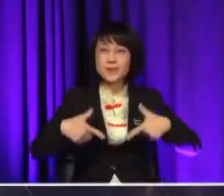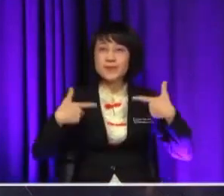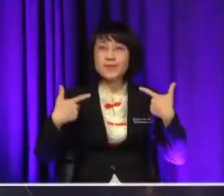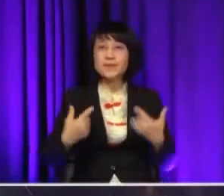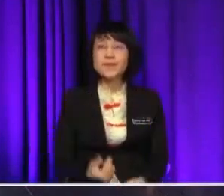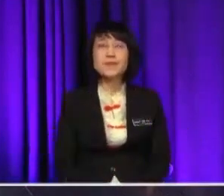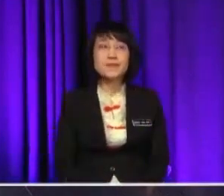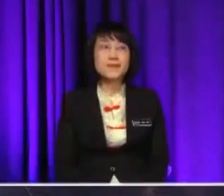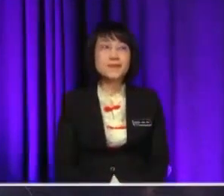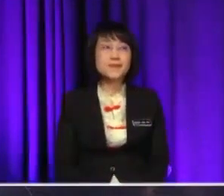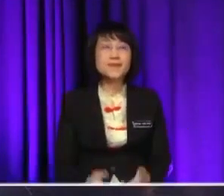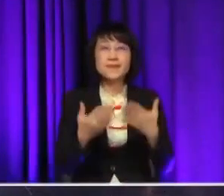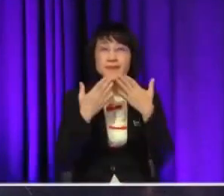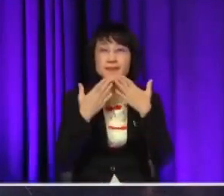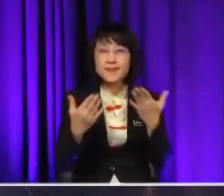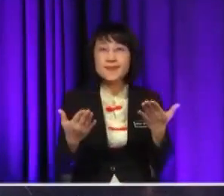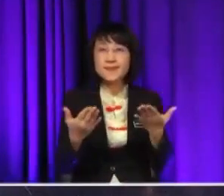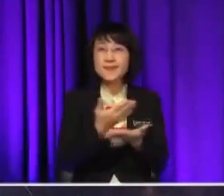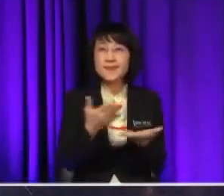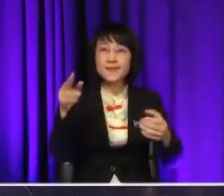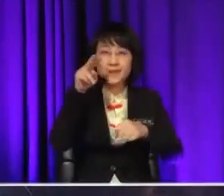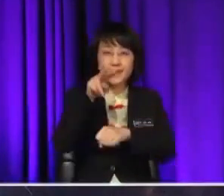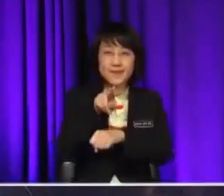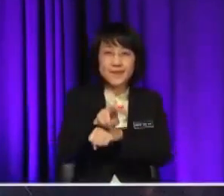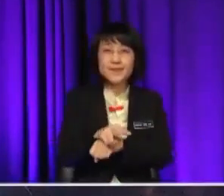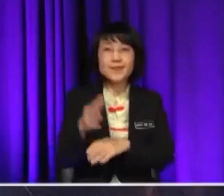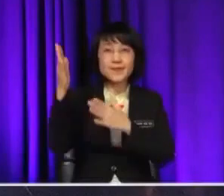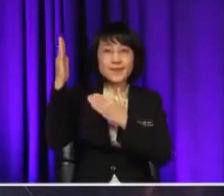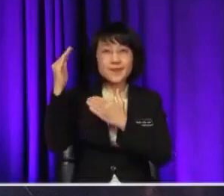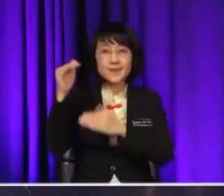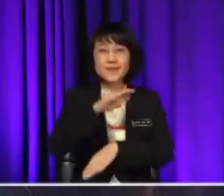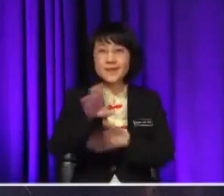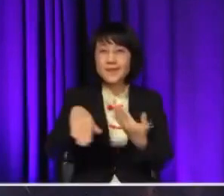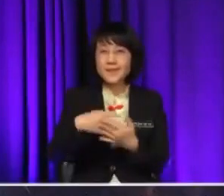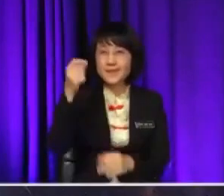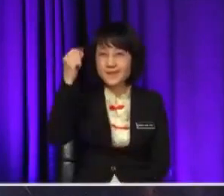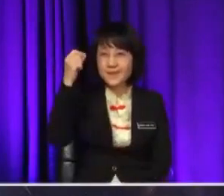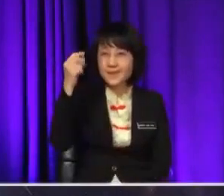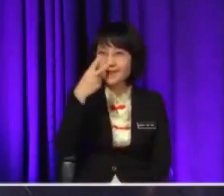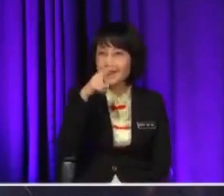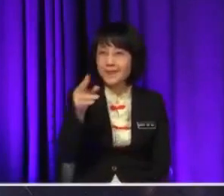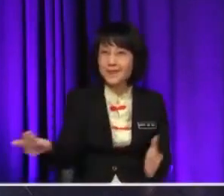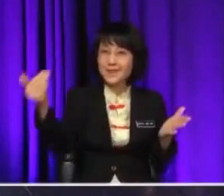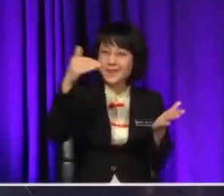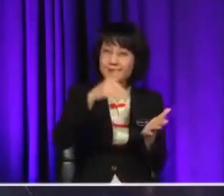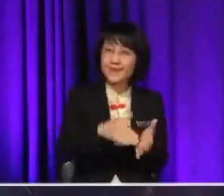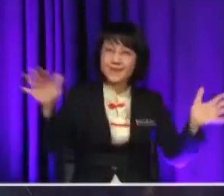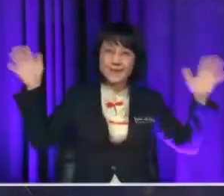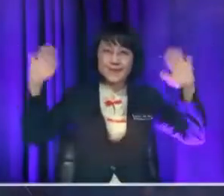our lesson for today. For those of you watching at home, hopefully it's been beneficial to all of you, and we'll see you in our next class. Till then, take care